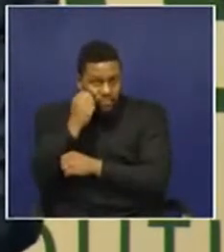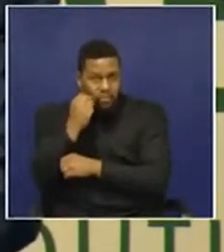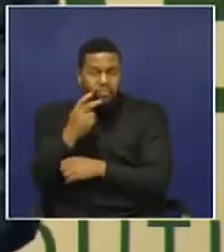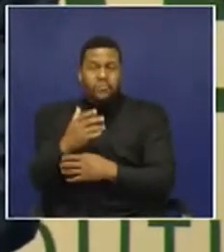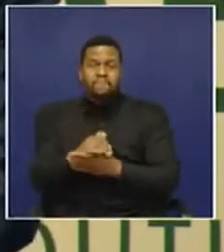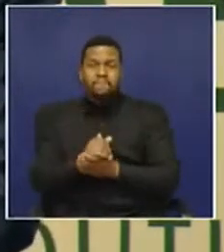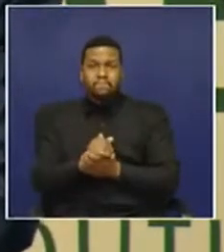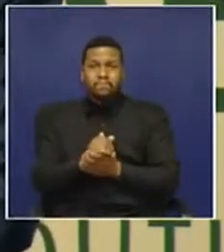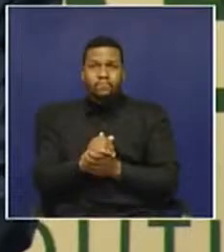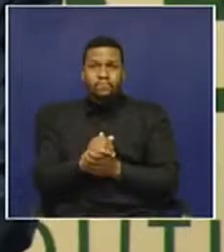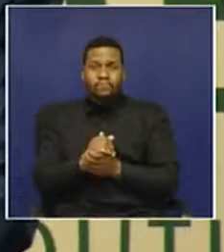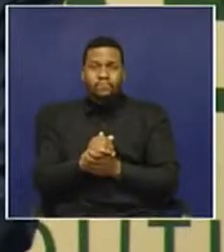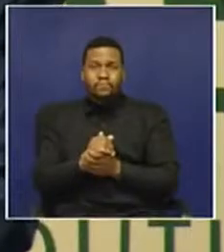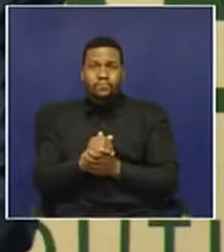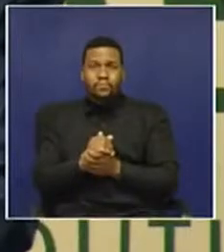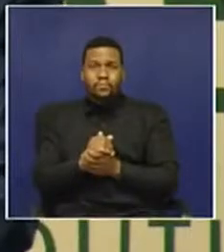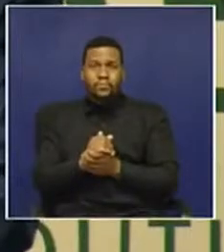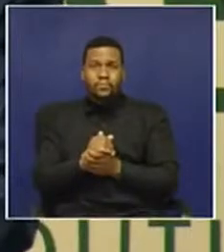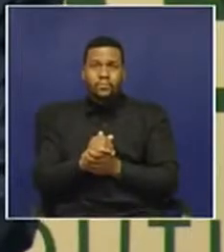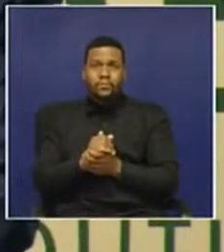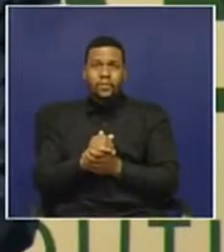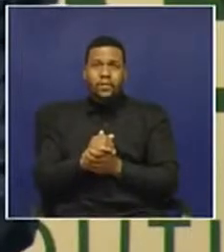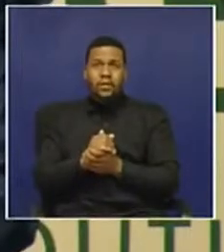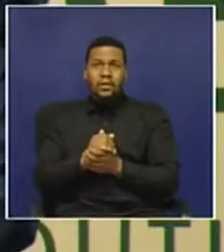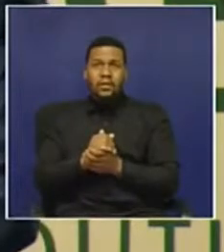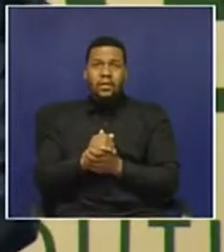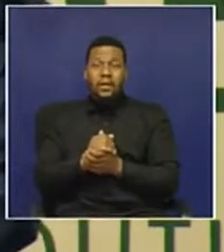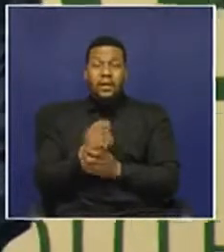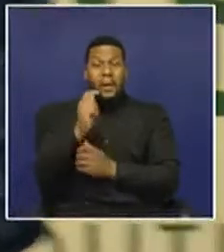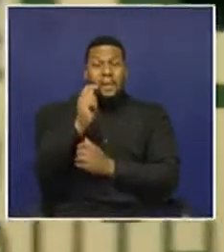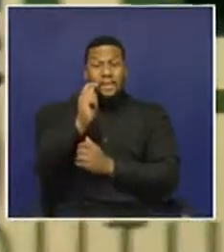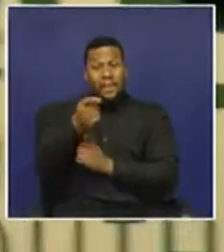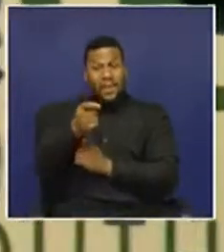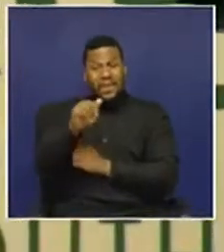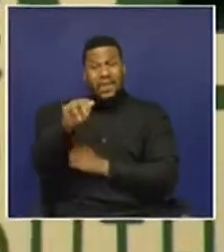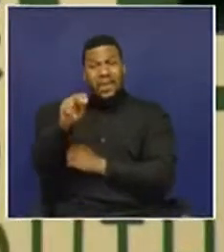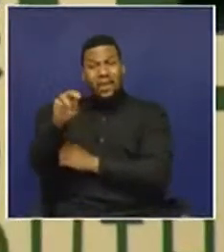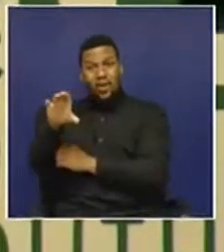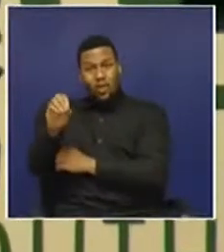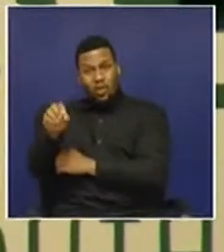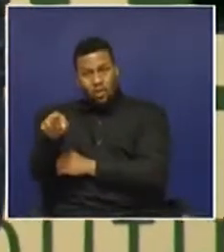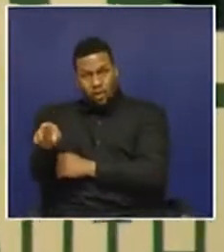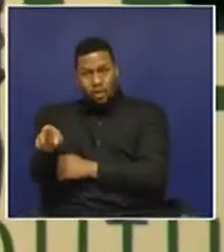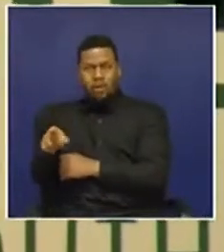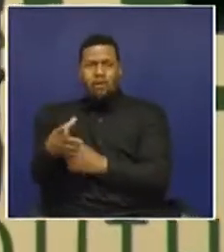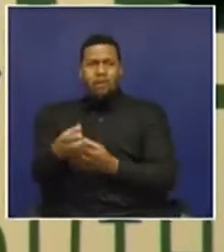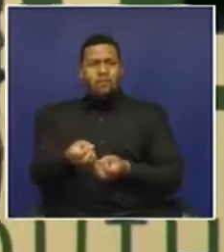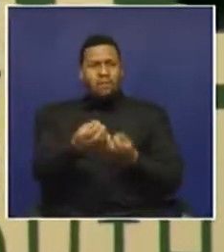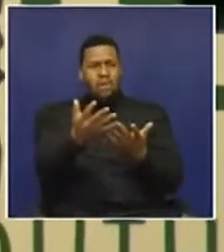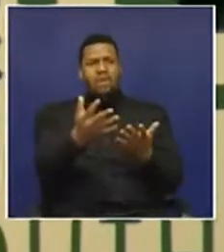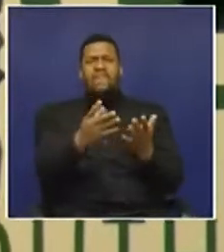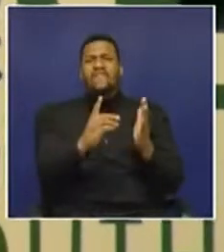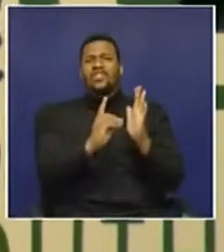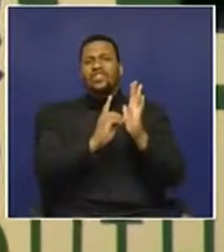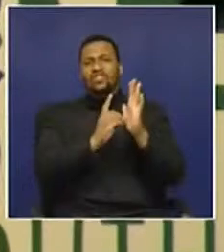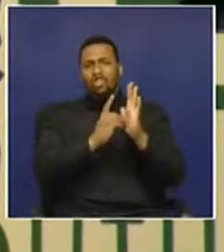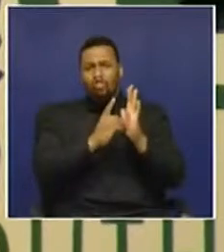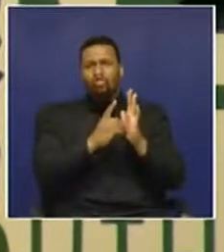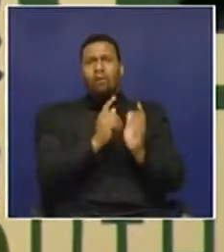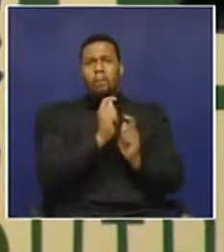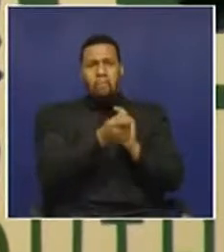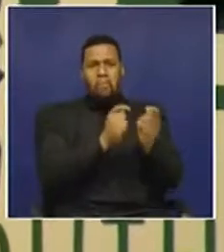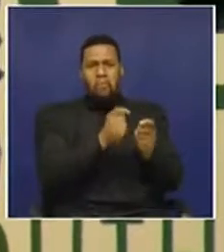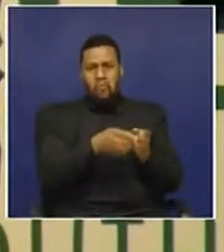Corporation. Pay-in will provide open, shared digital payments infrastructure to support